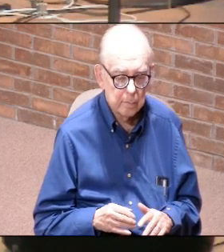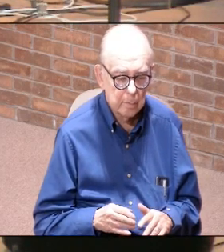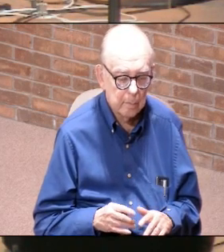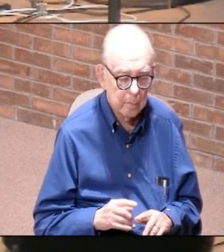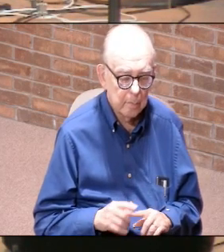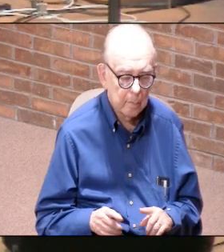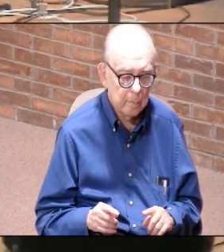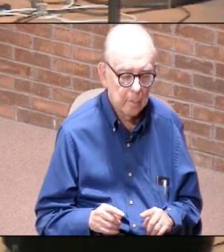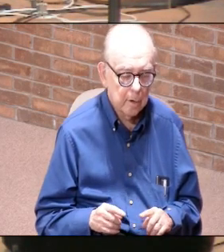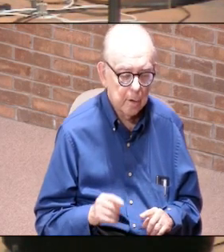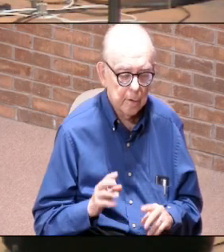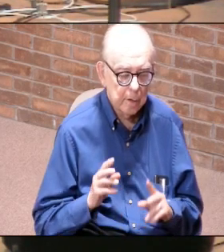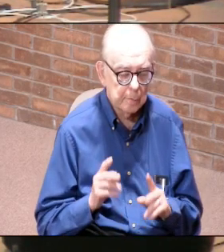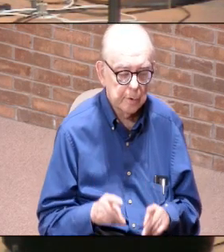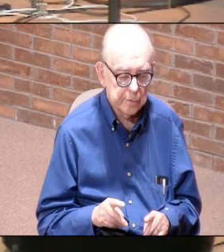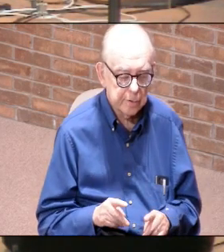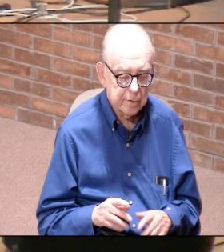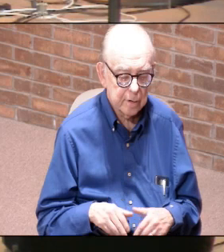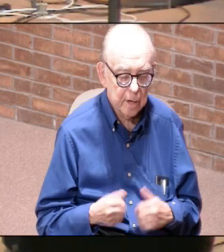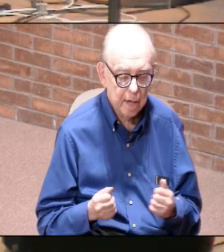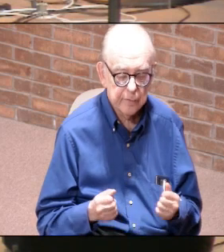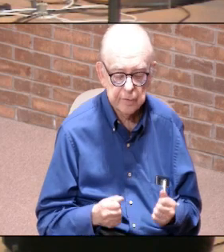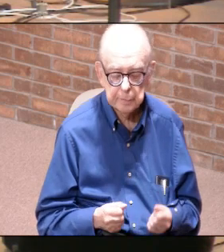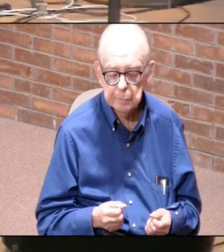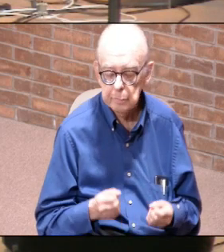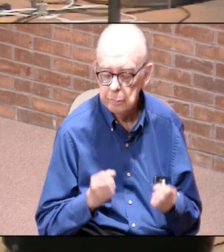But that neighbor's life is a mess.